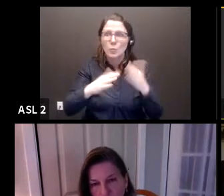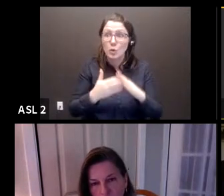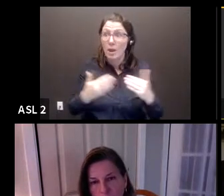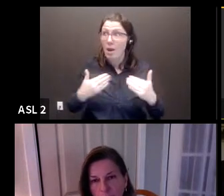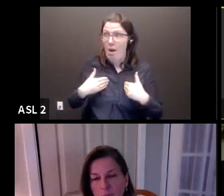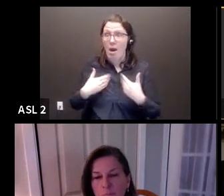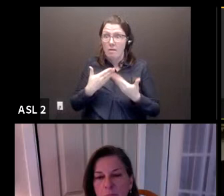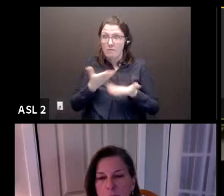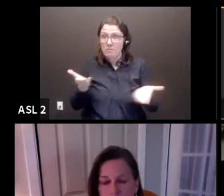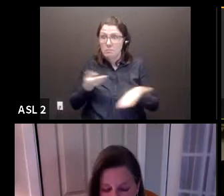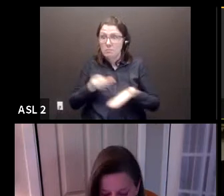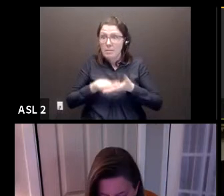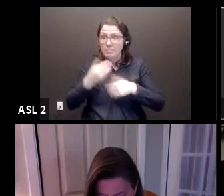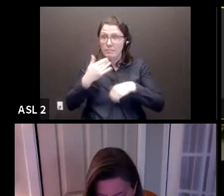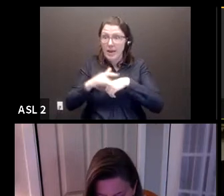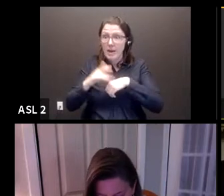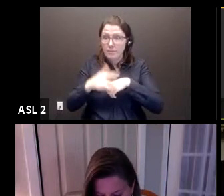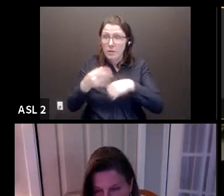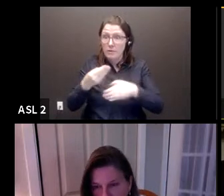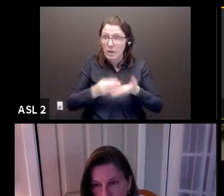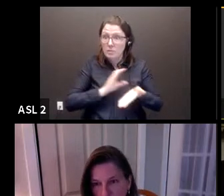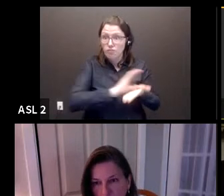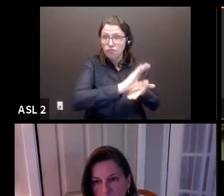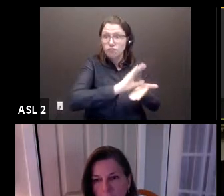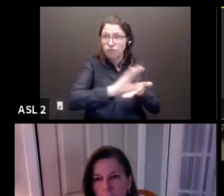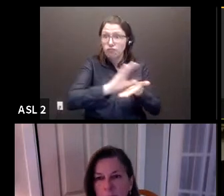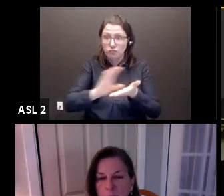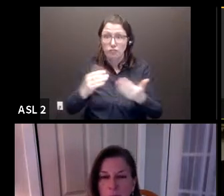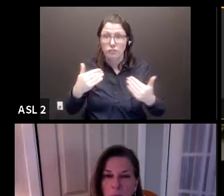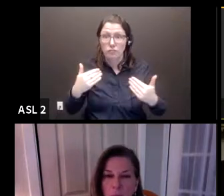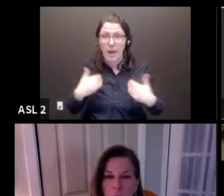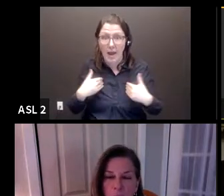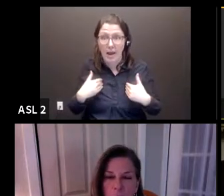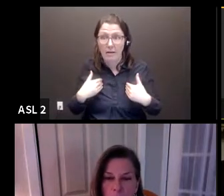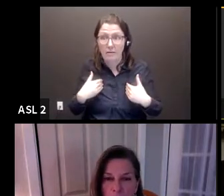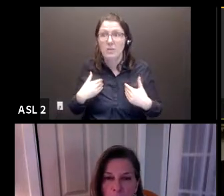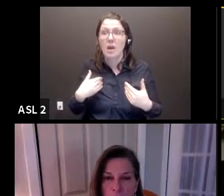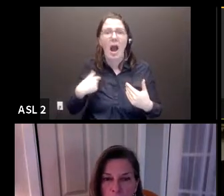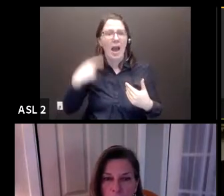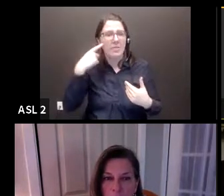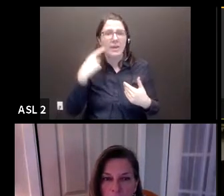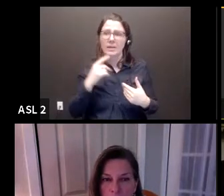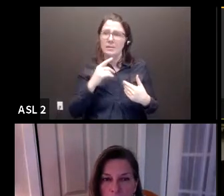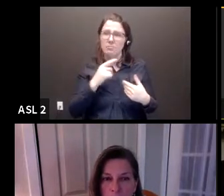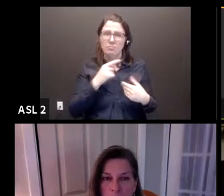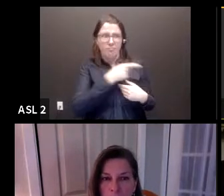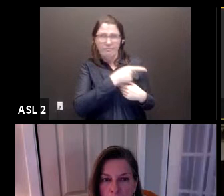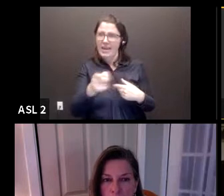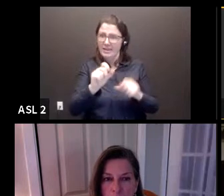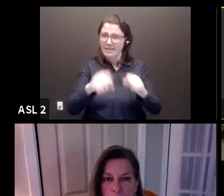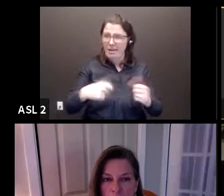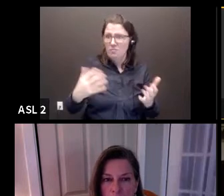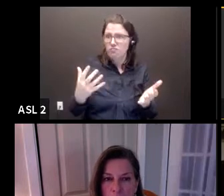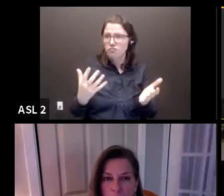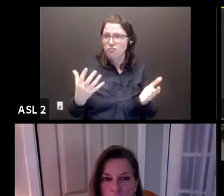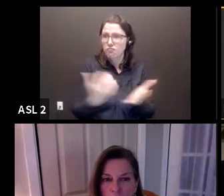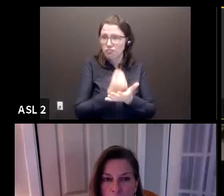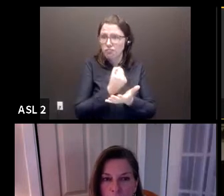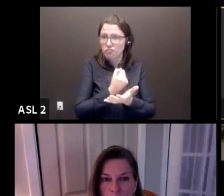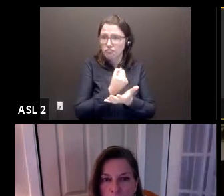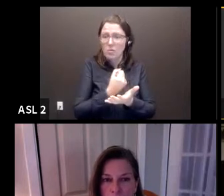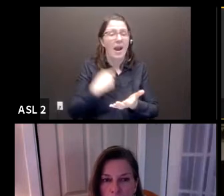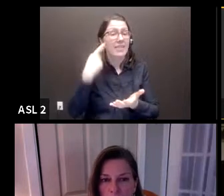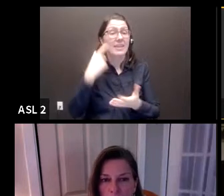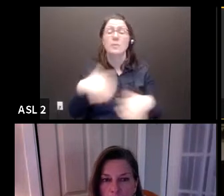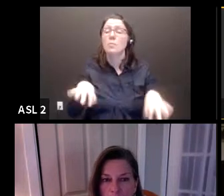by refining what the mandate and scope is i'm convinced that can be done but we just have to get all the parties in the